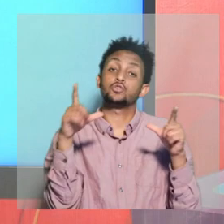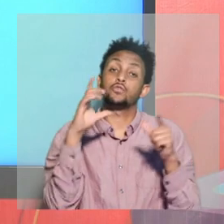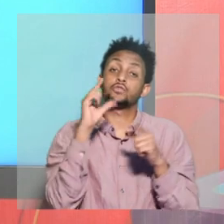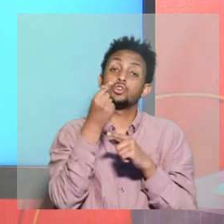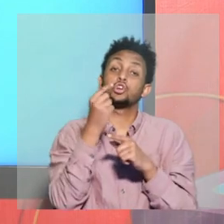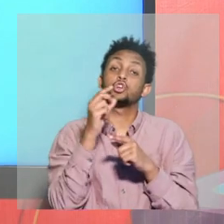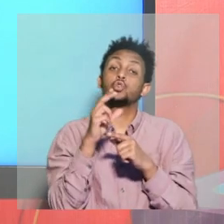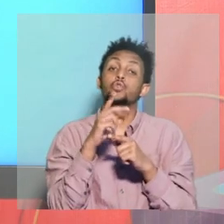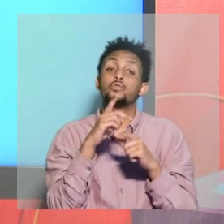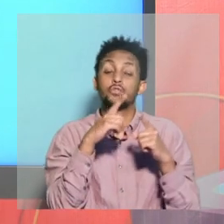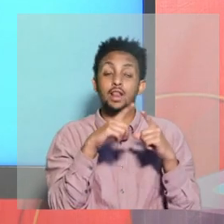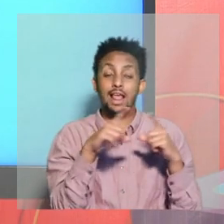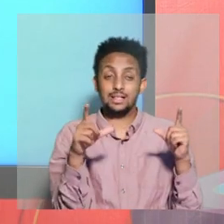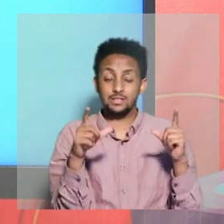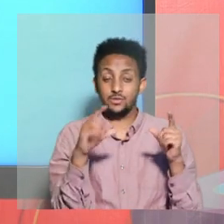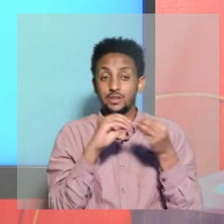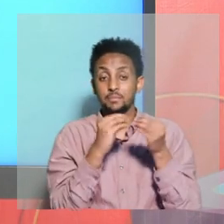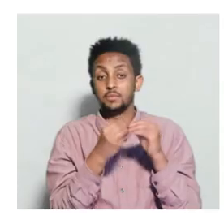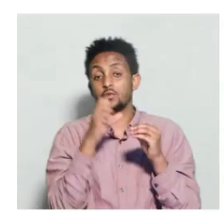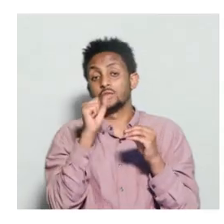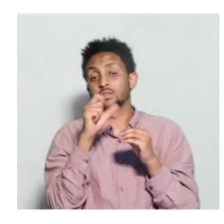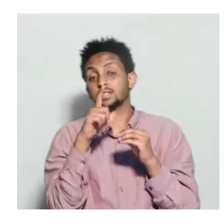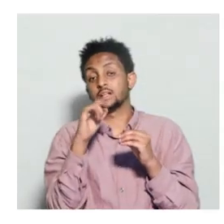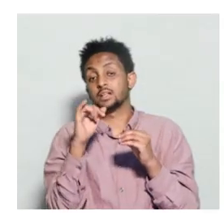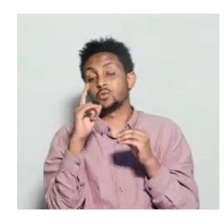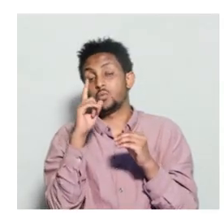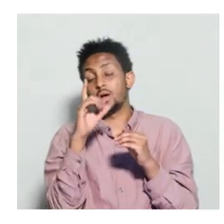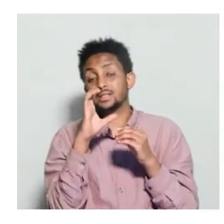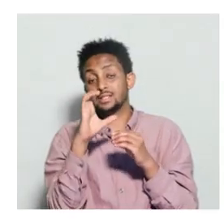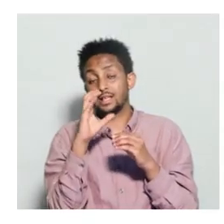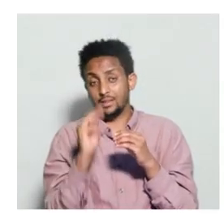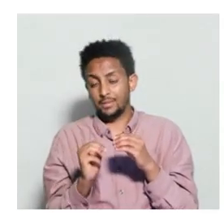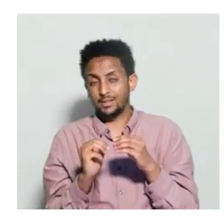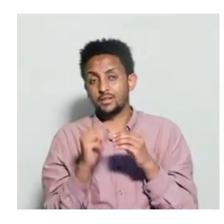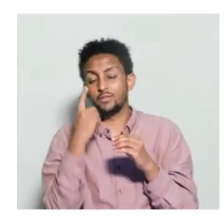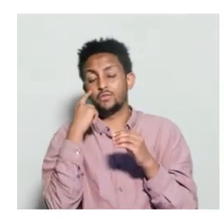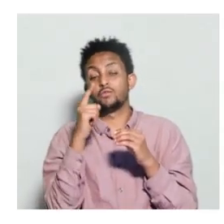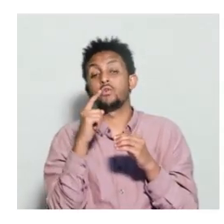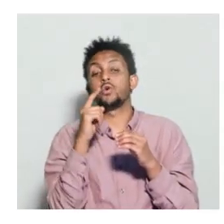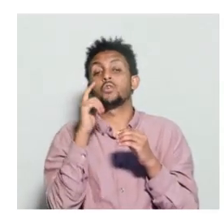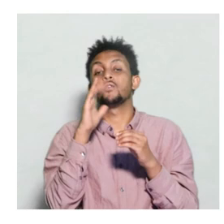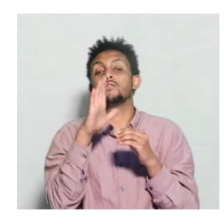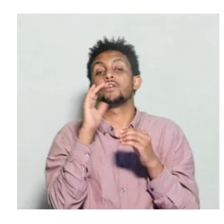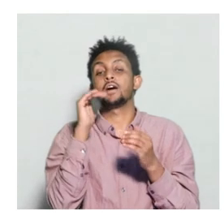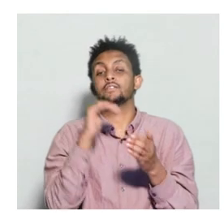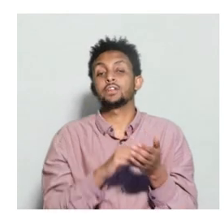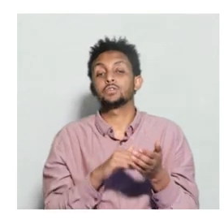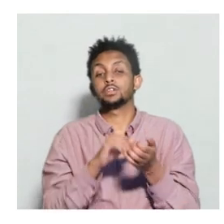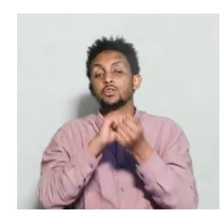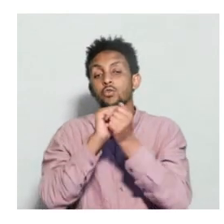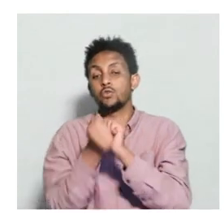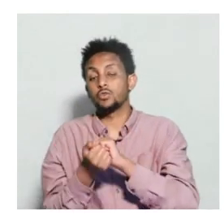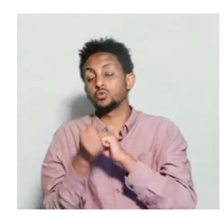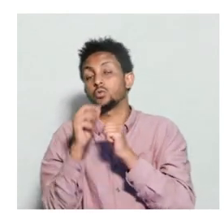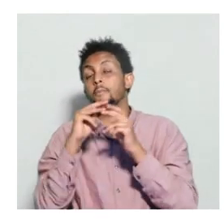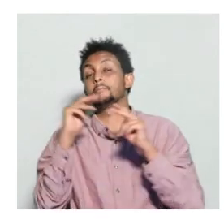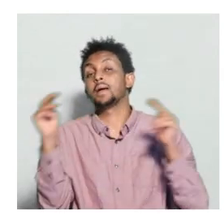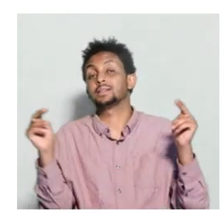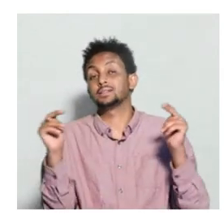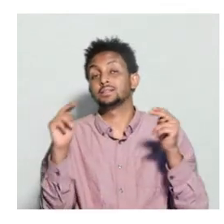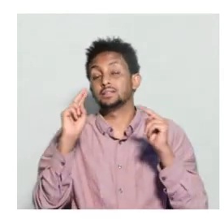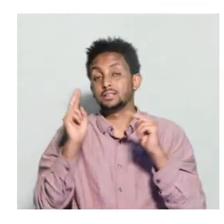groove per number of slits. So that 1 centimeter per 5,000. And to convert it into meter, you should